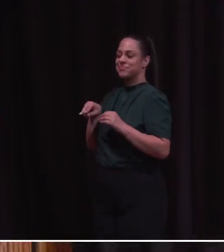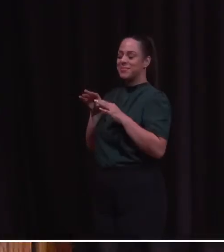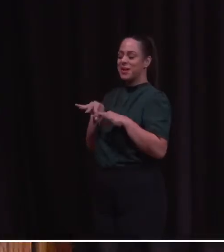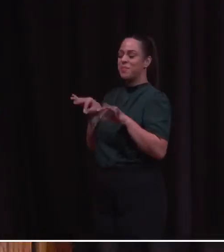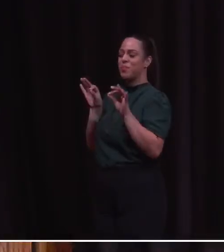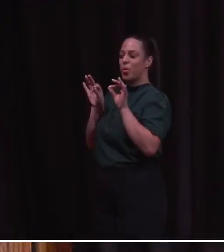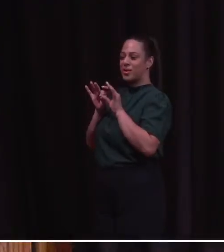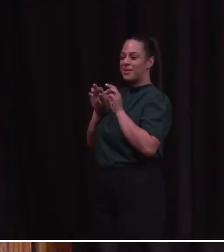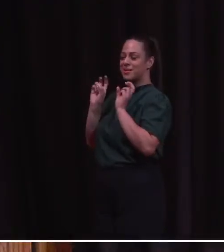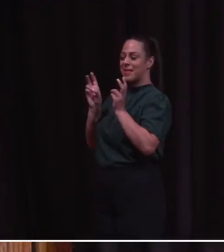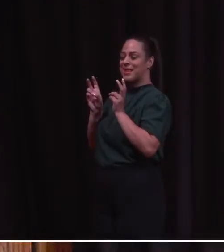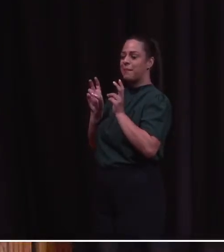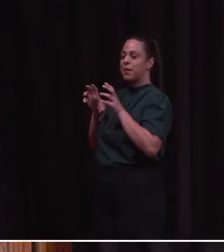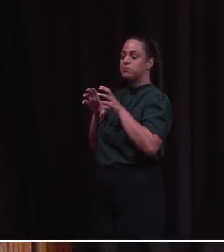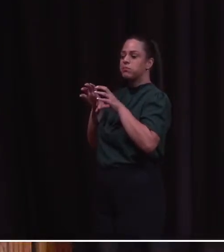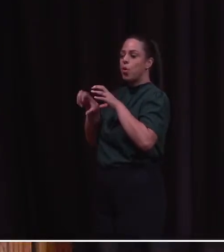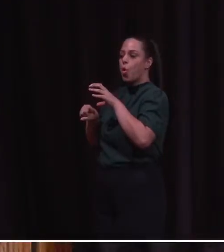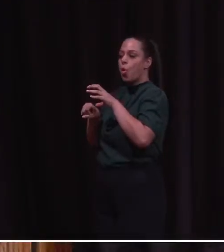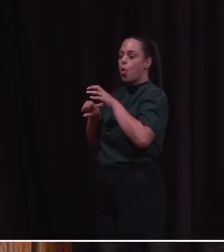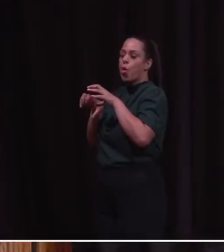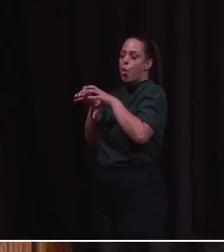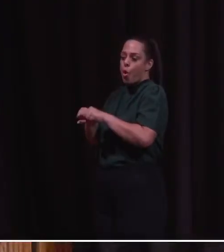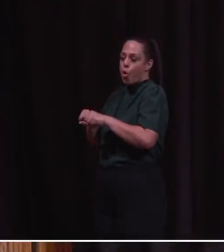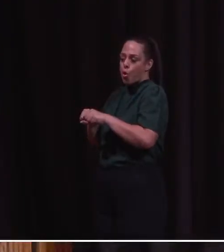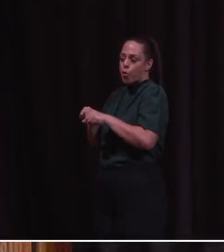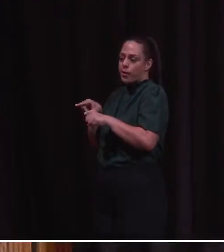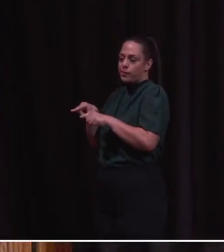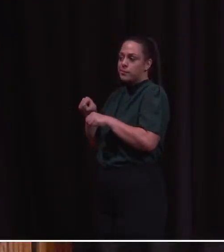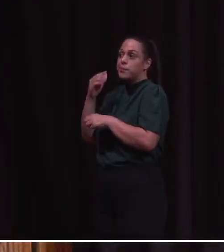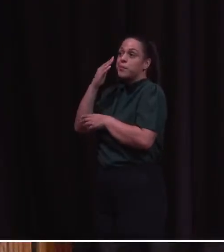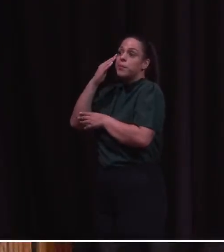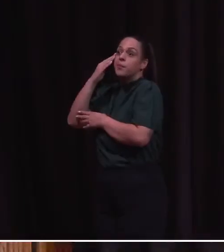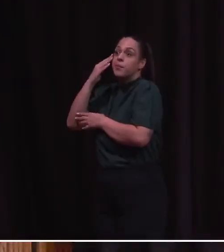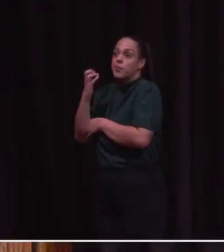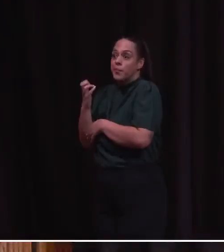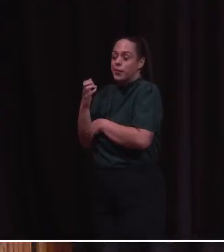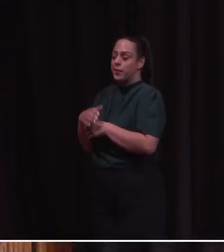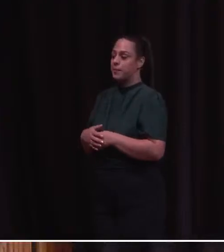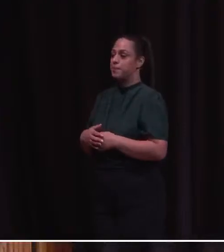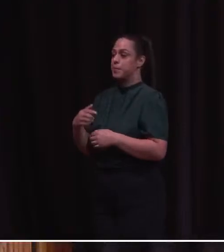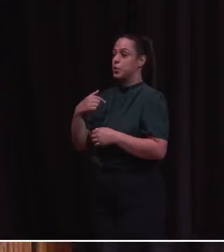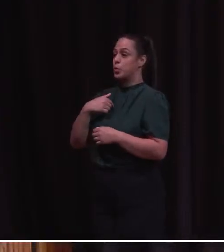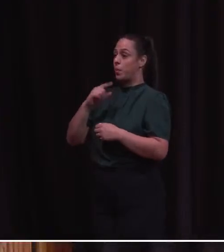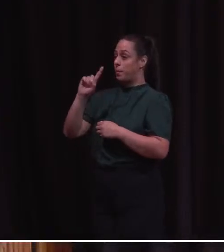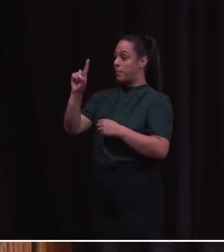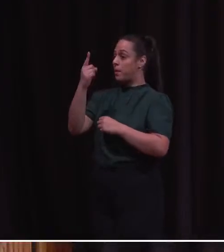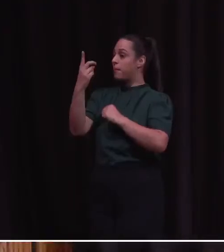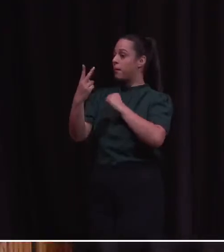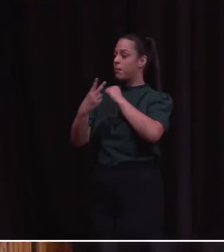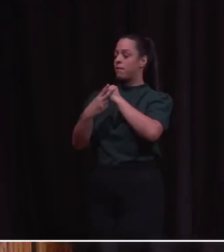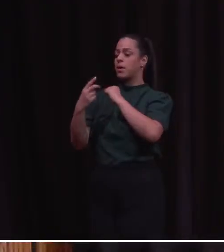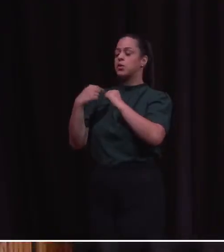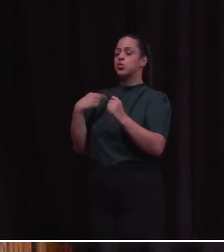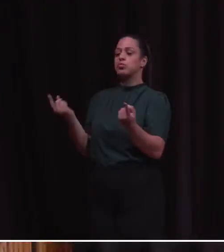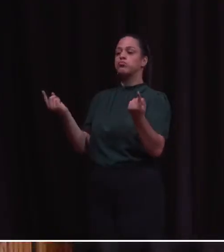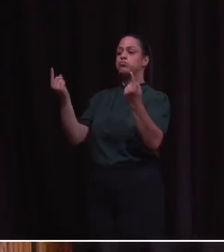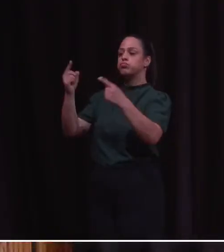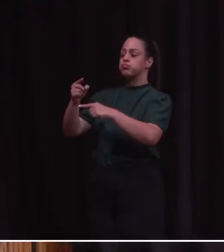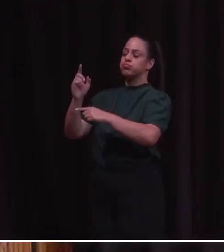in the first time I had her lecture, at points she seems to conflate